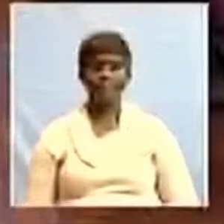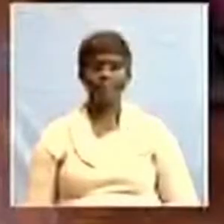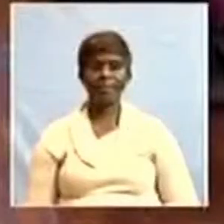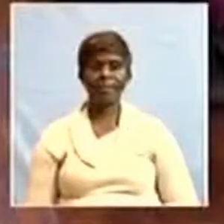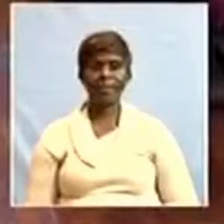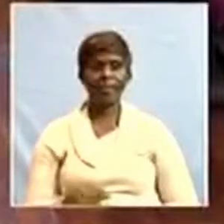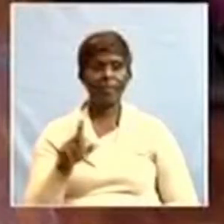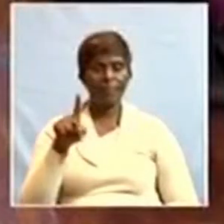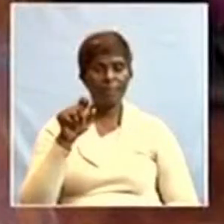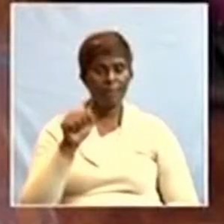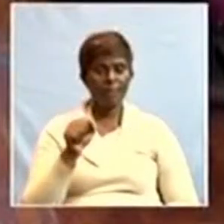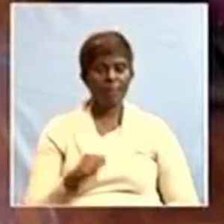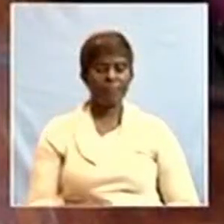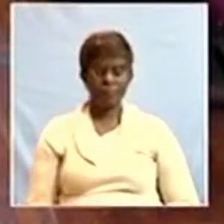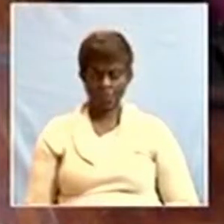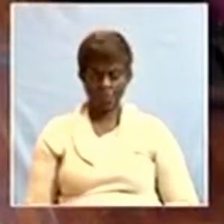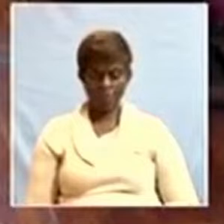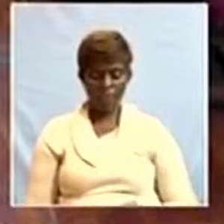PS.